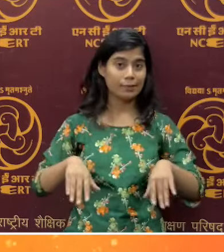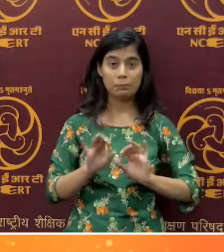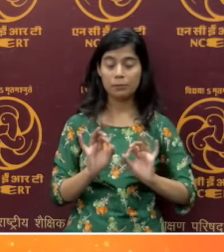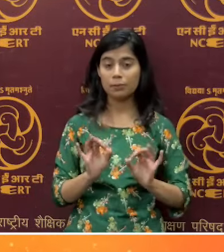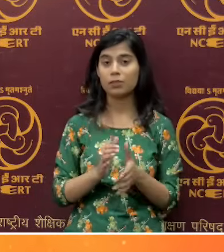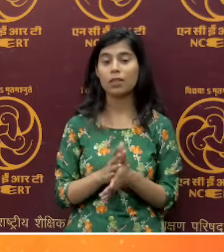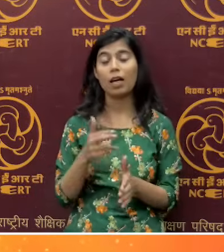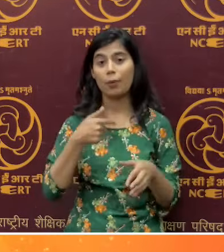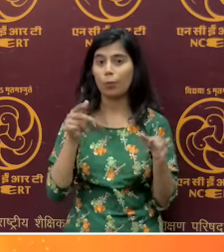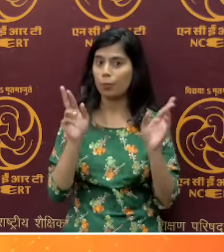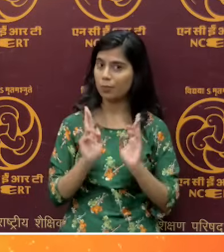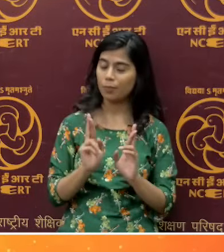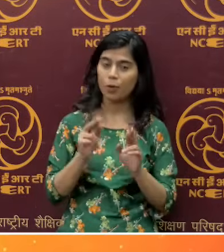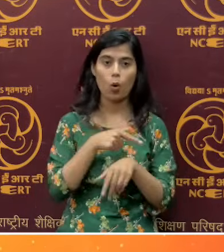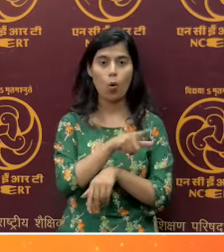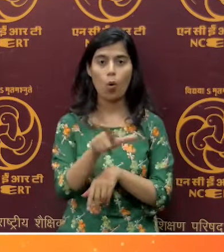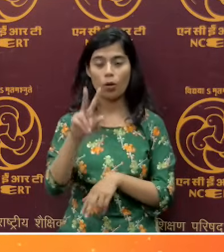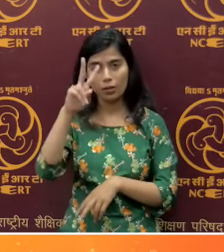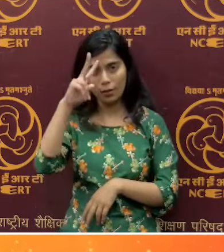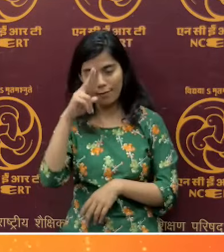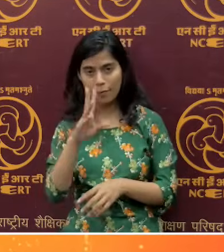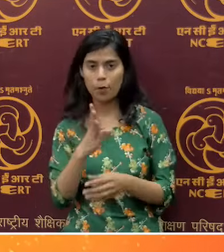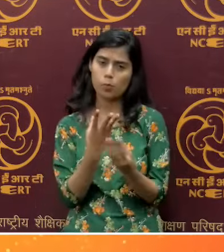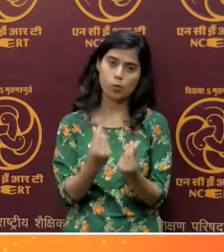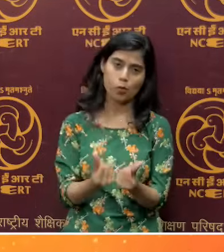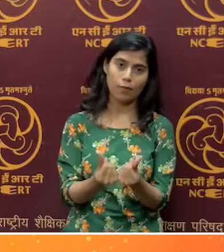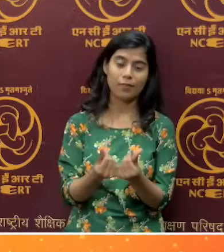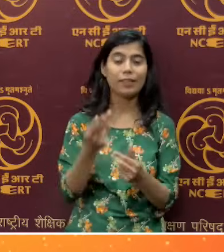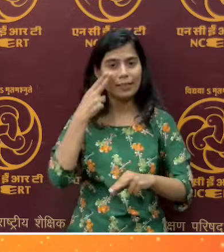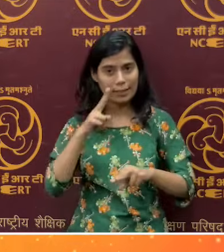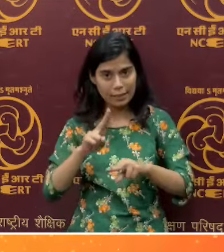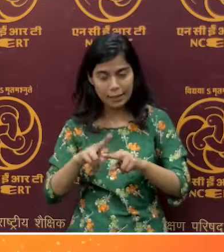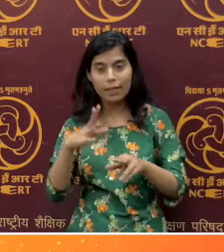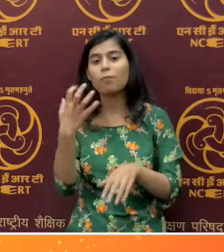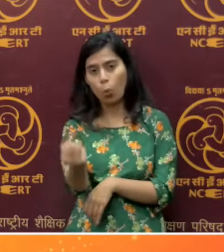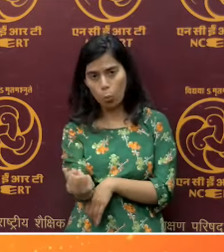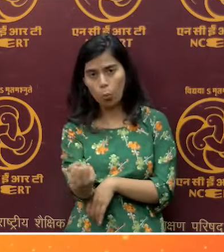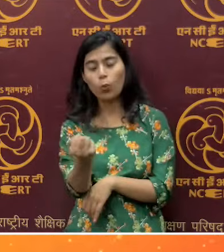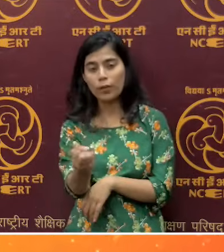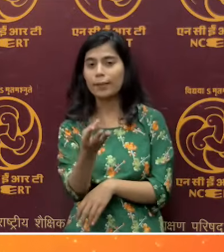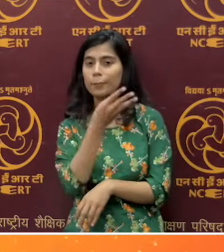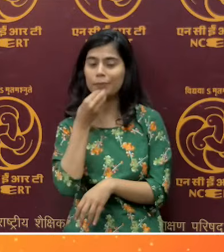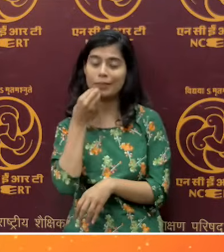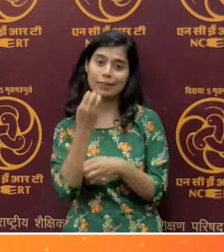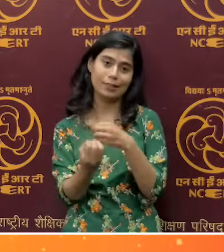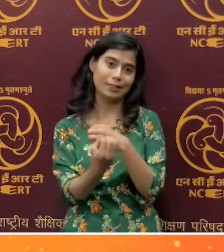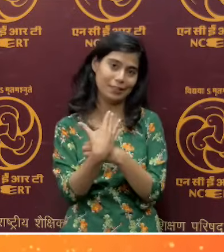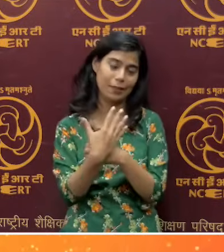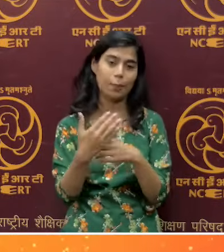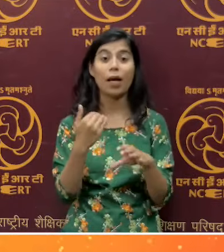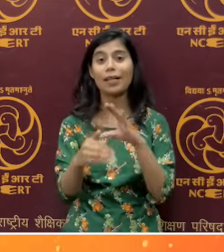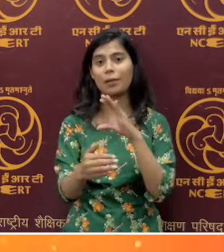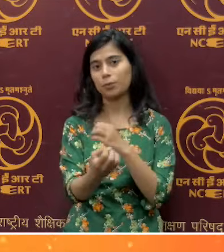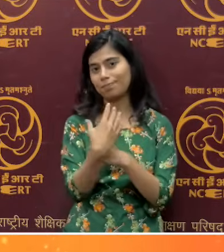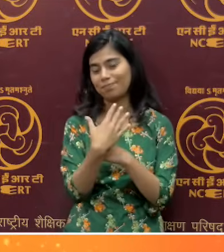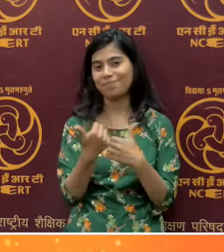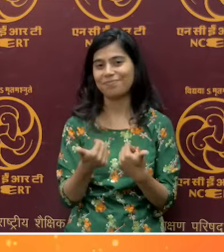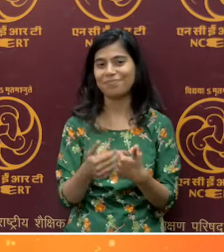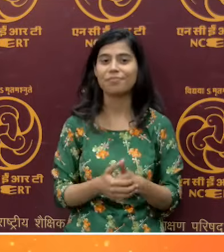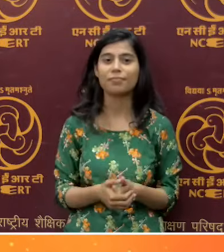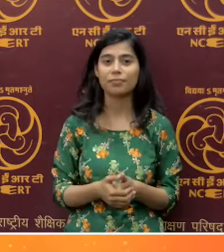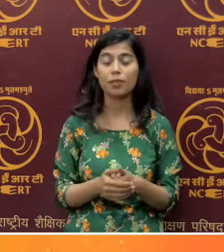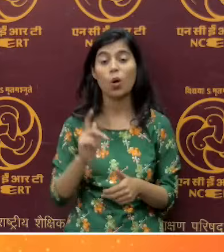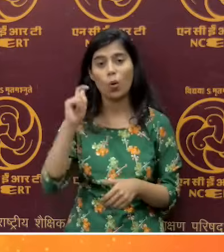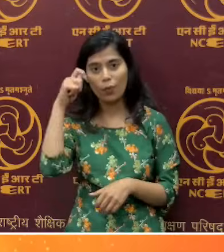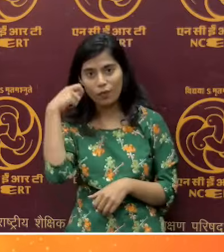I hope that all your queries have been sorted, and if anything has been left, please write an email to us, and we'll be presenting videos also. We'll be making